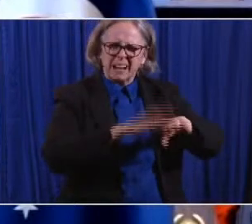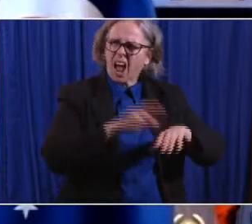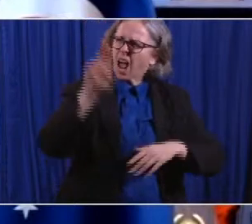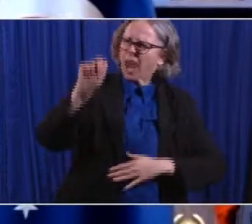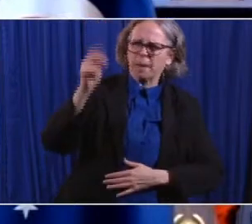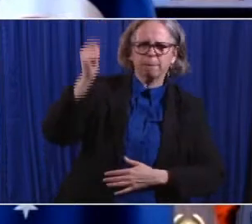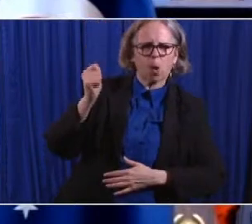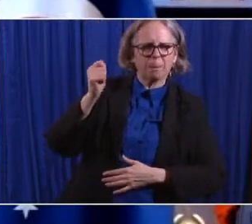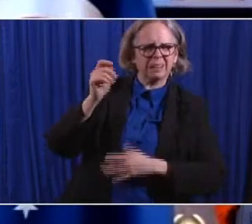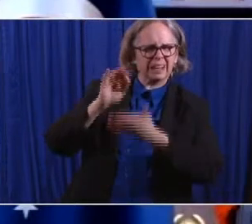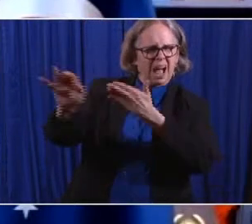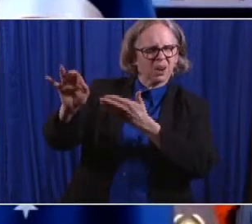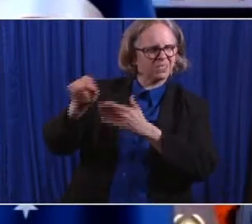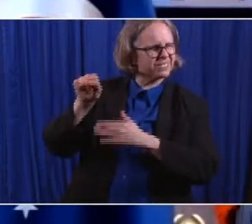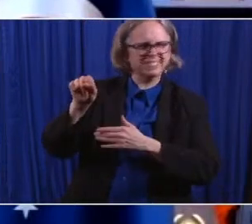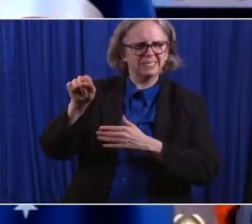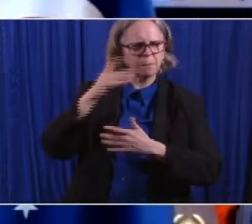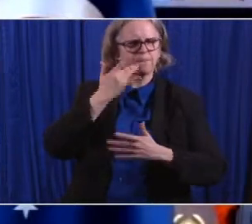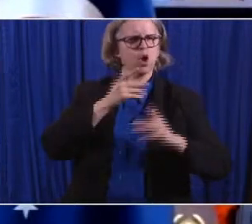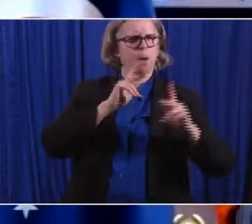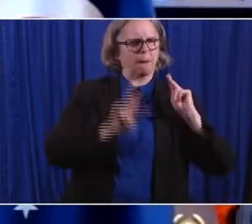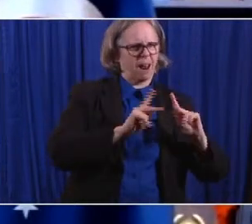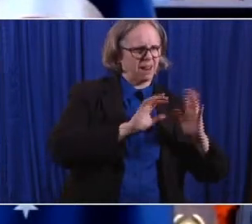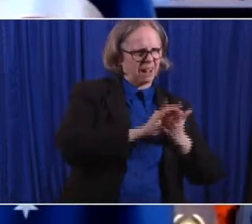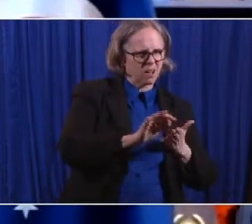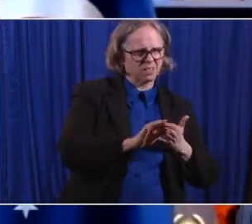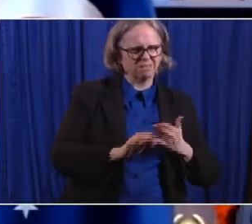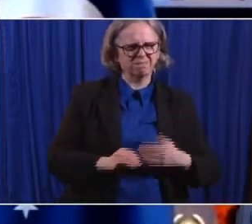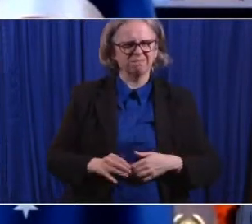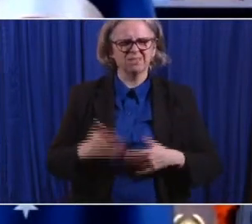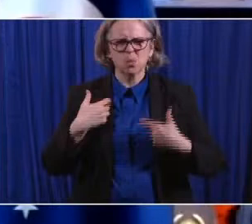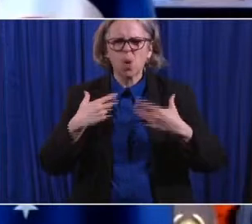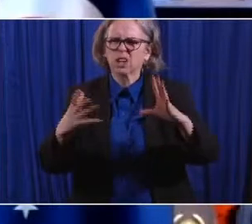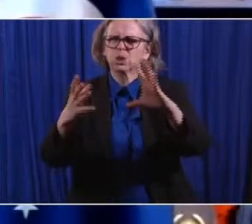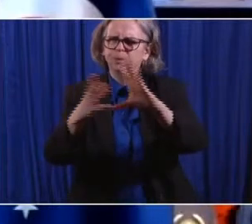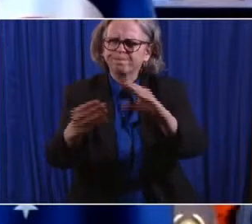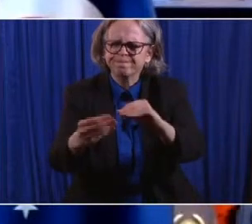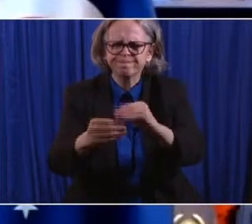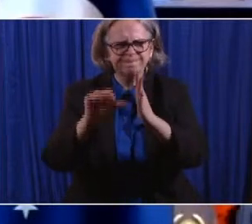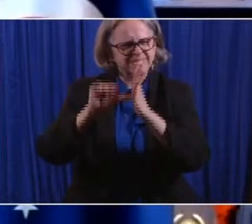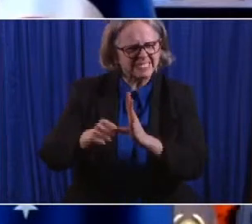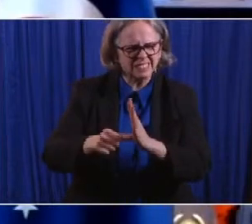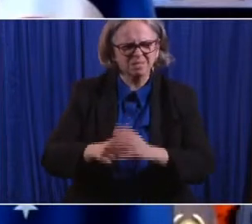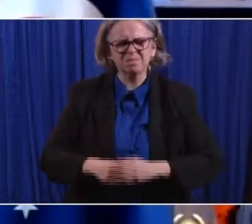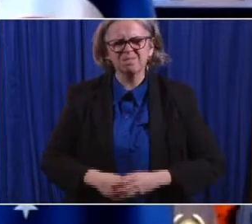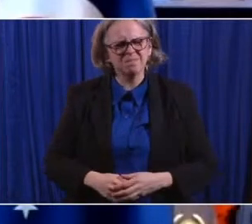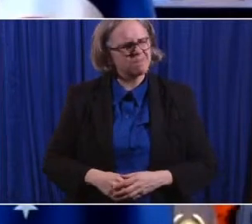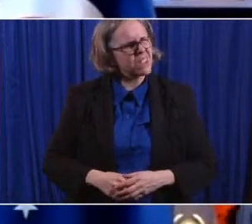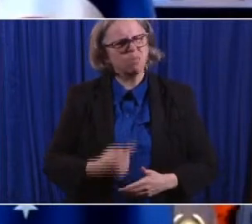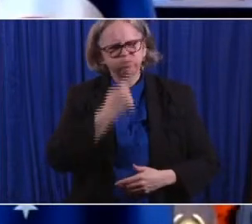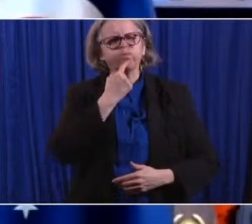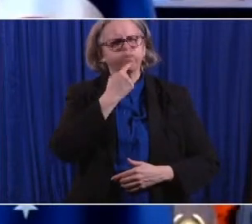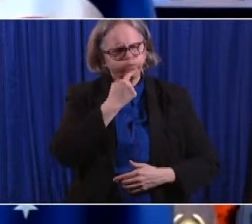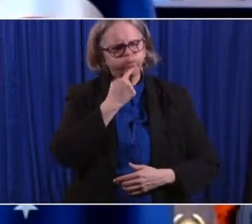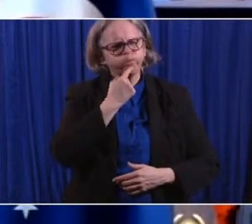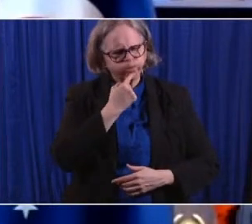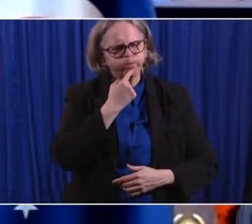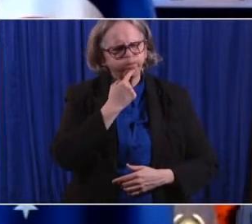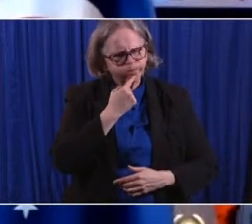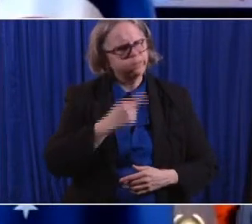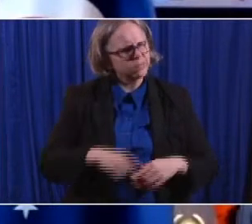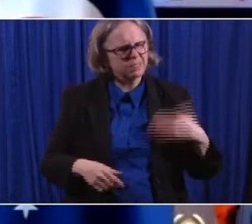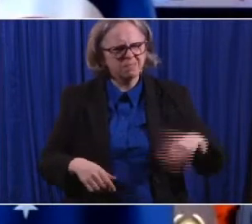want to say this about it. It really punishes states who've been trying to do this